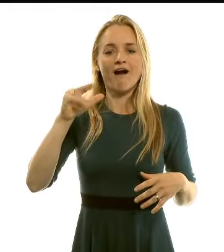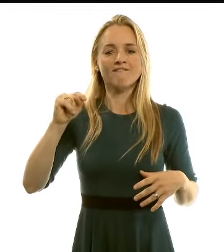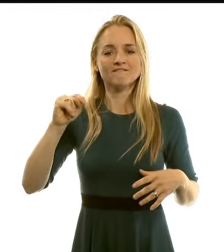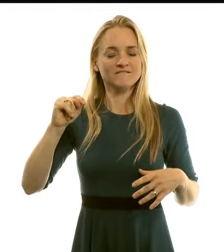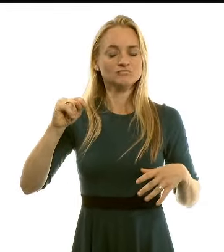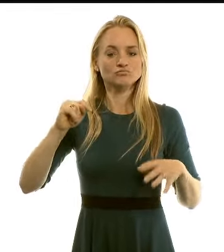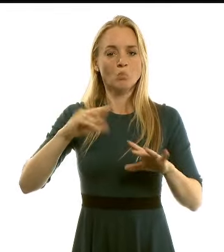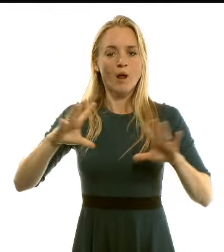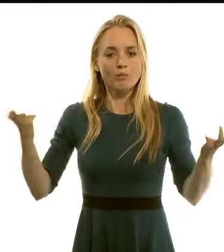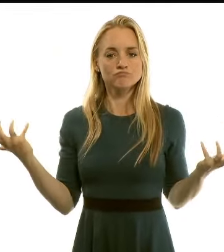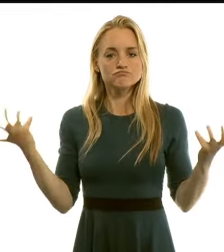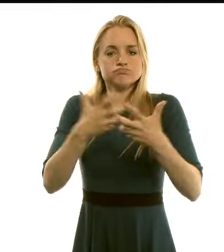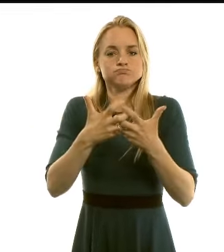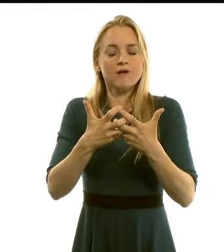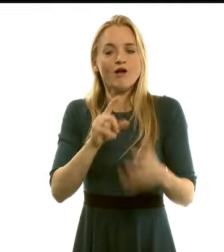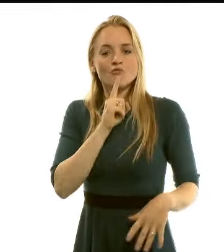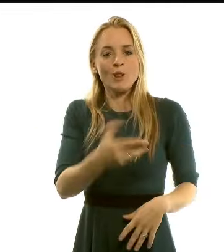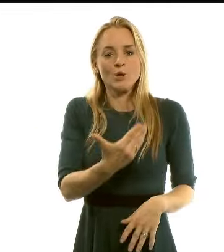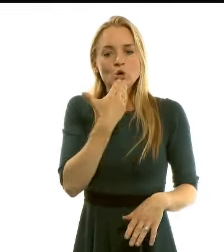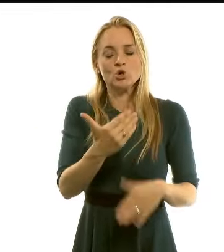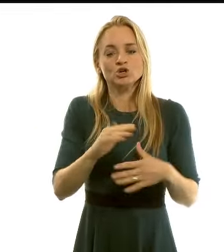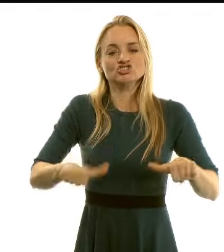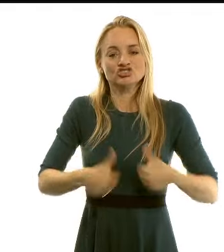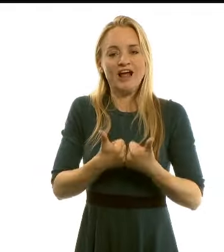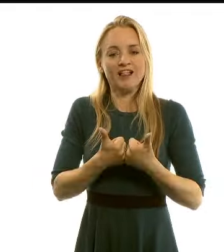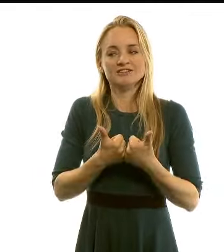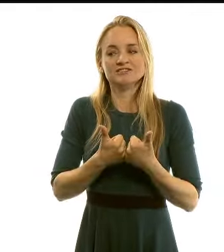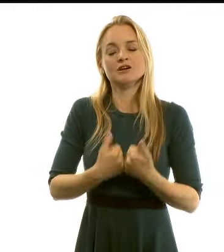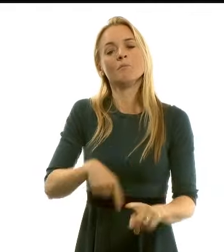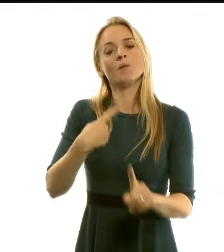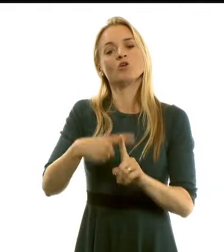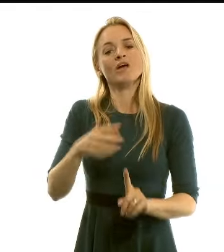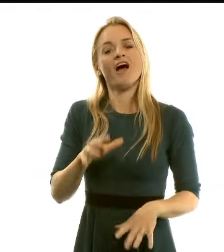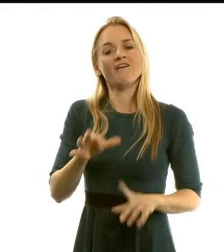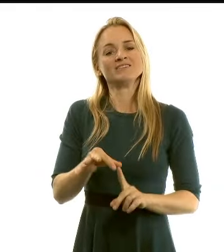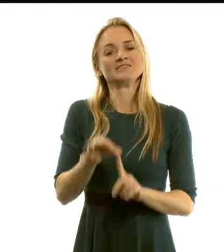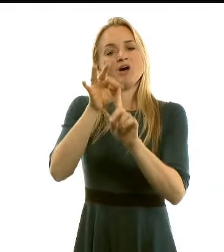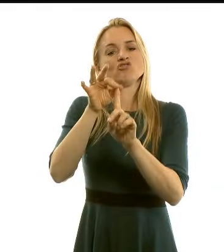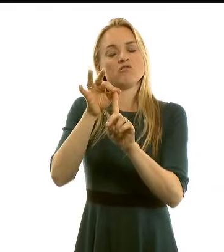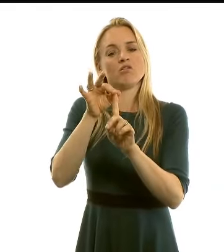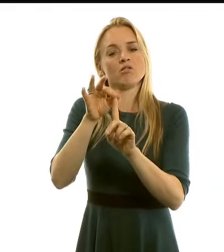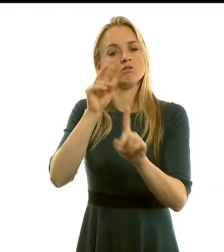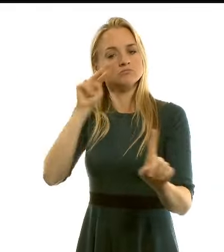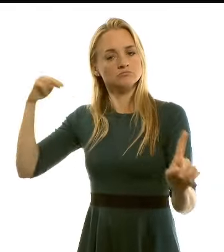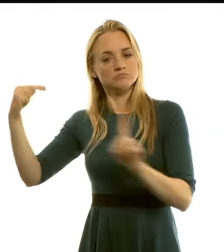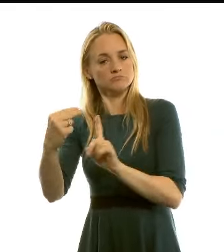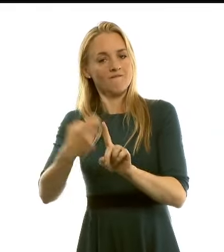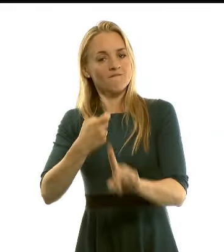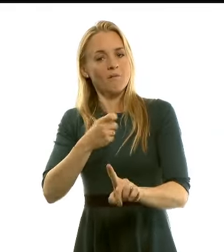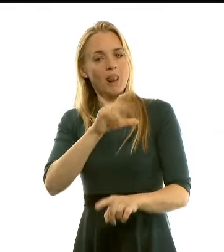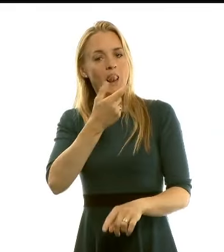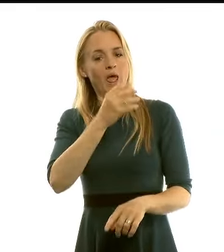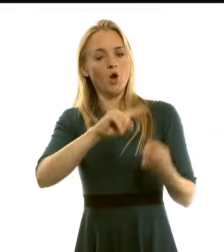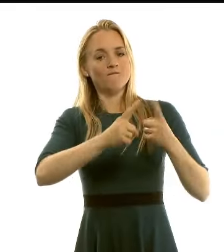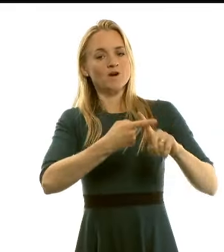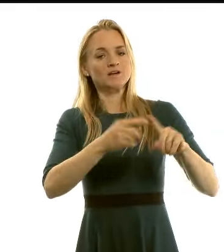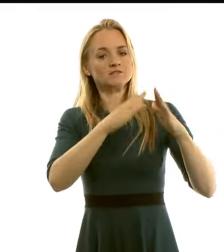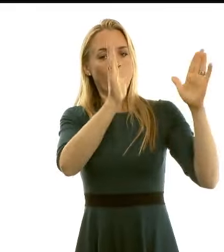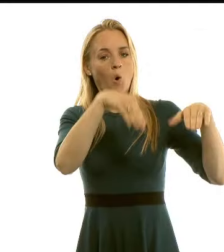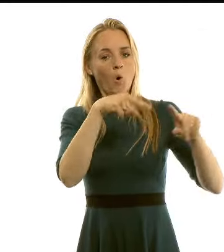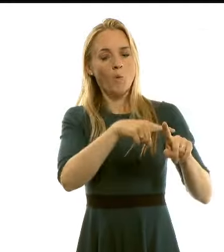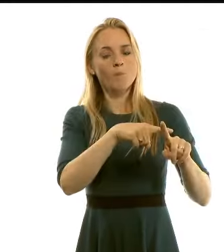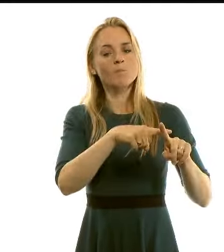an exclusive all the way from the LEGO Friends home in Heartlake City, and we will go behind the scenes at a super secretive part of the LEGO